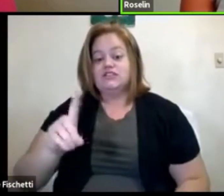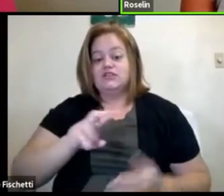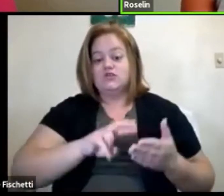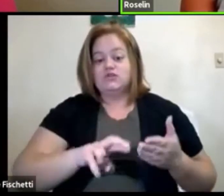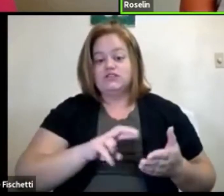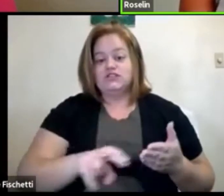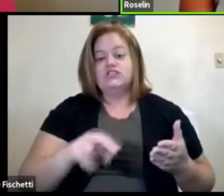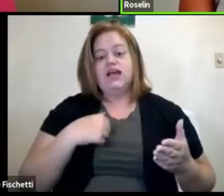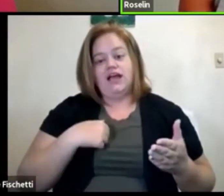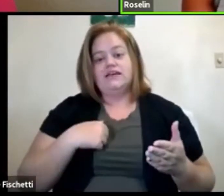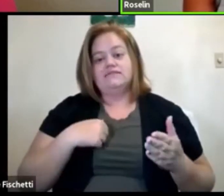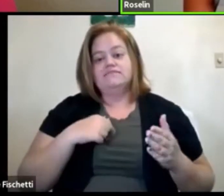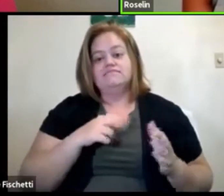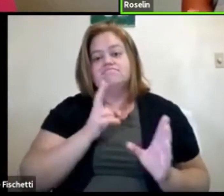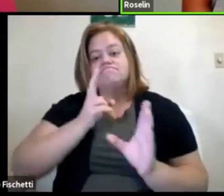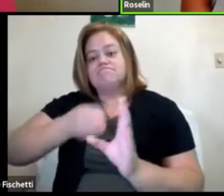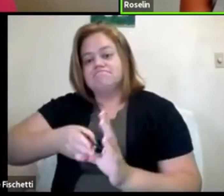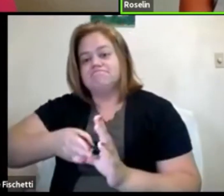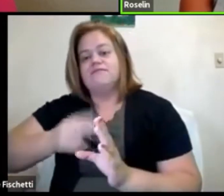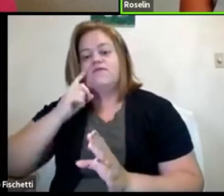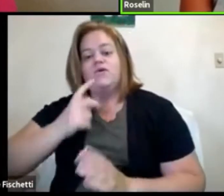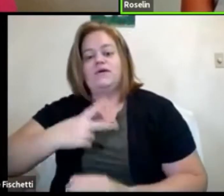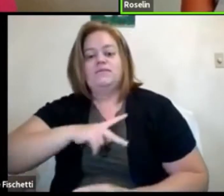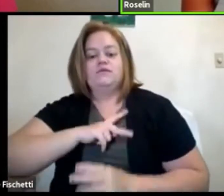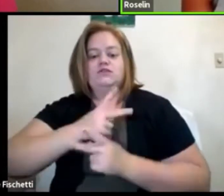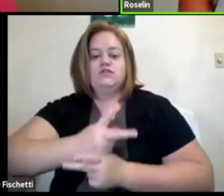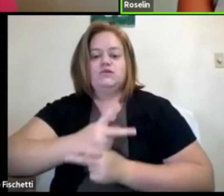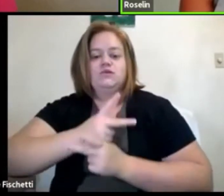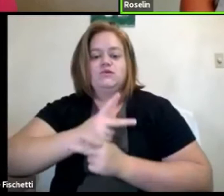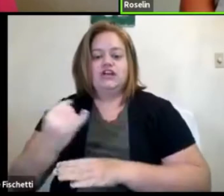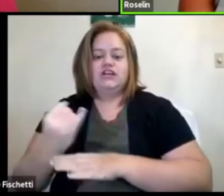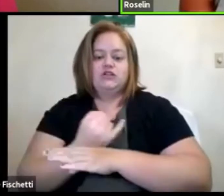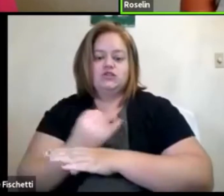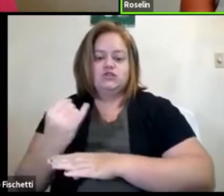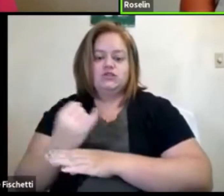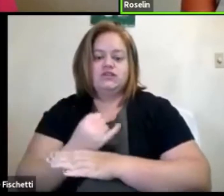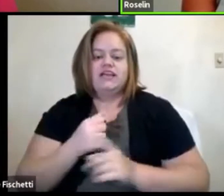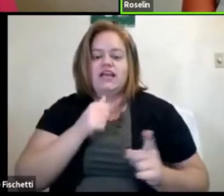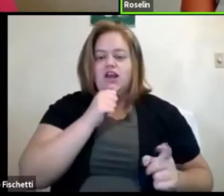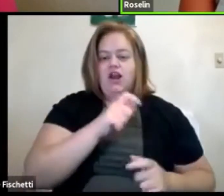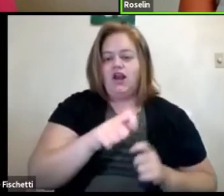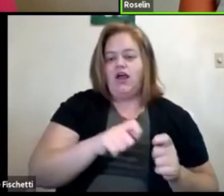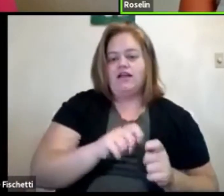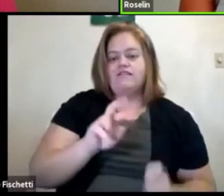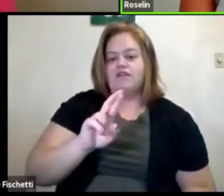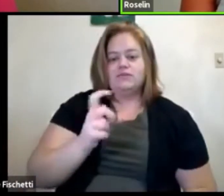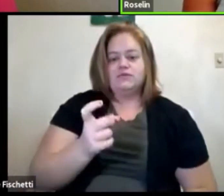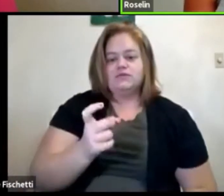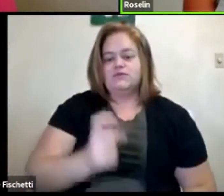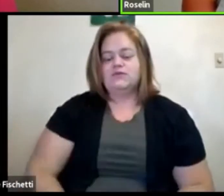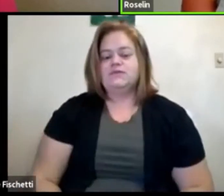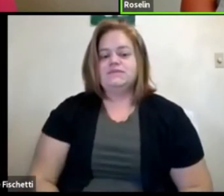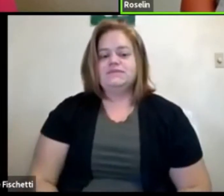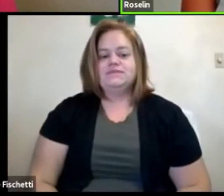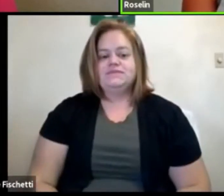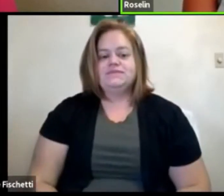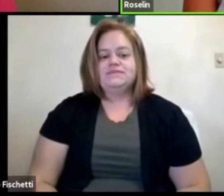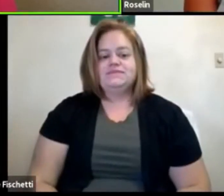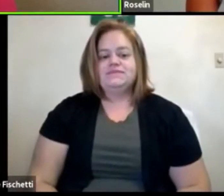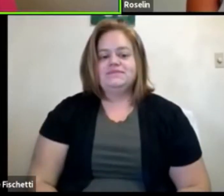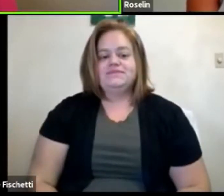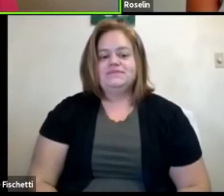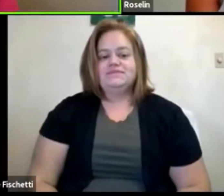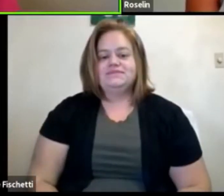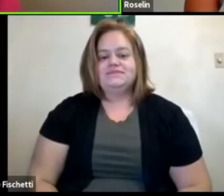a career towards that industry rather than the pharmaceutical industry.